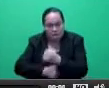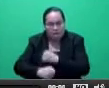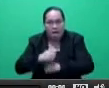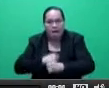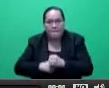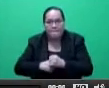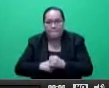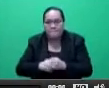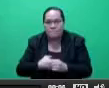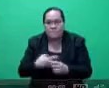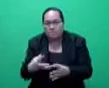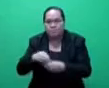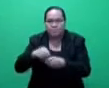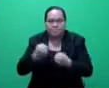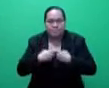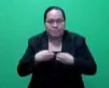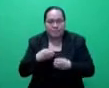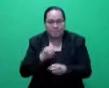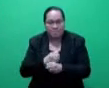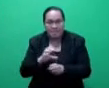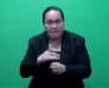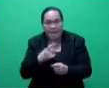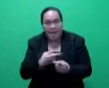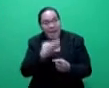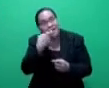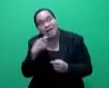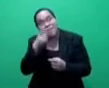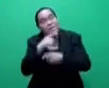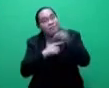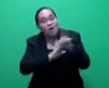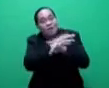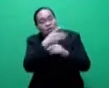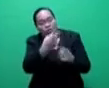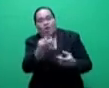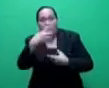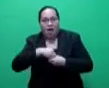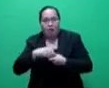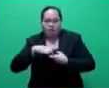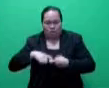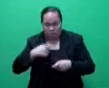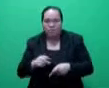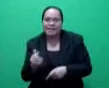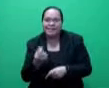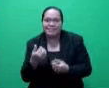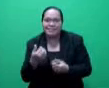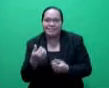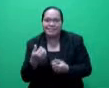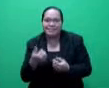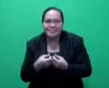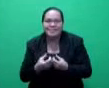attracting more foreign business people to invest in our country, and in effect, cultivating more economic growth.